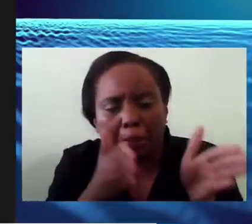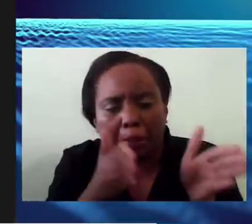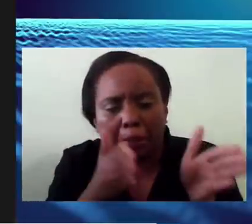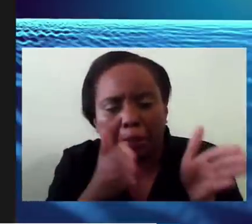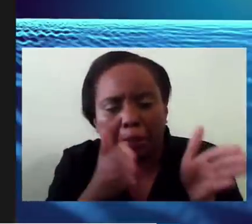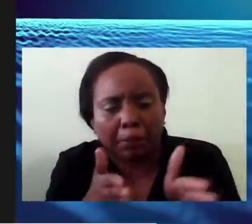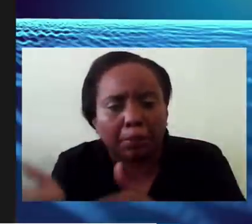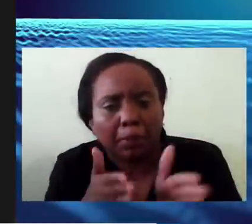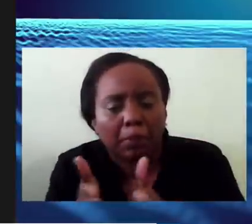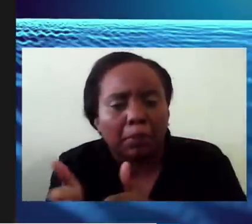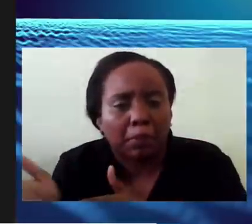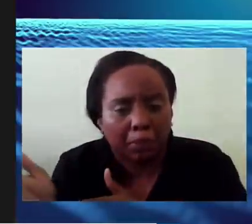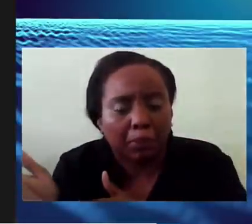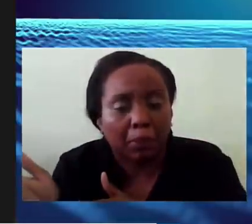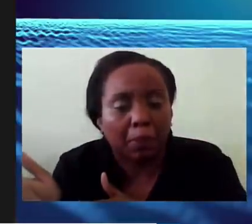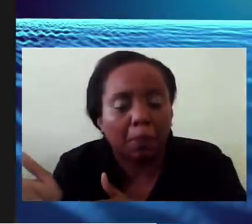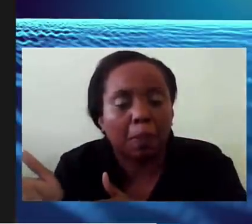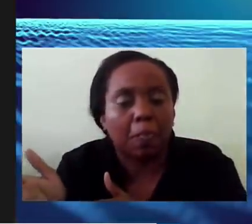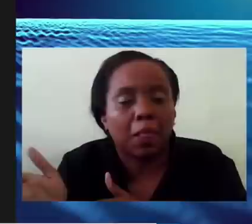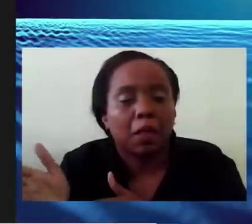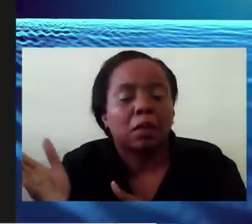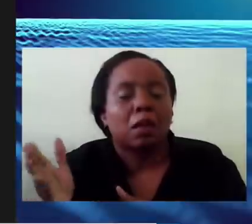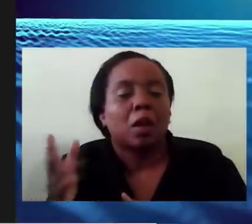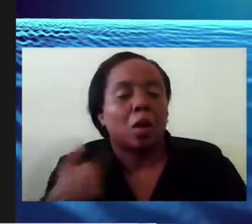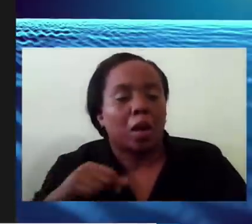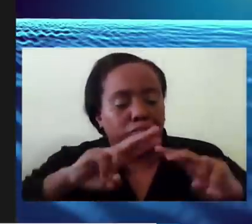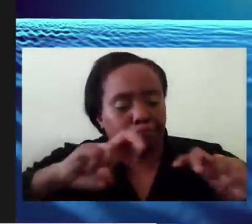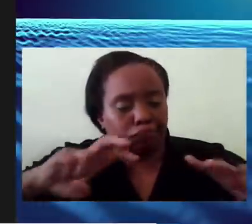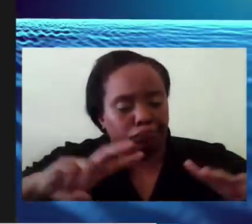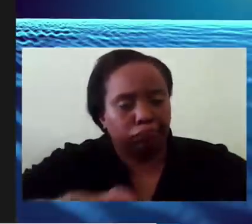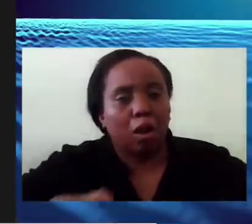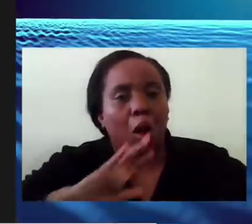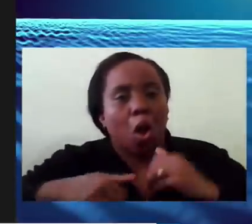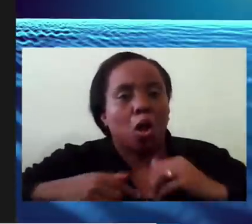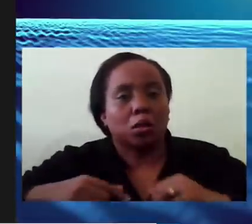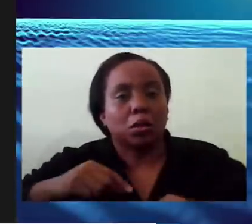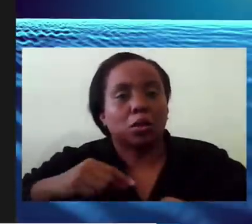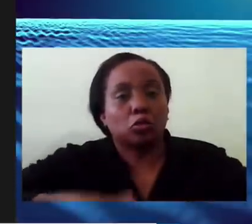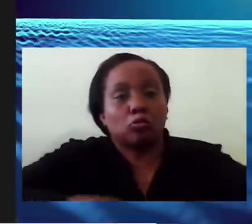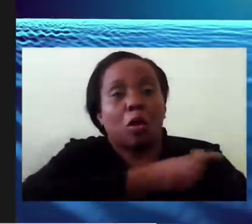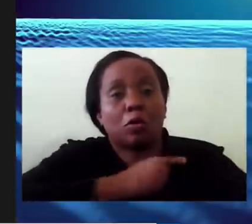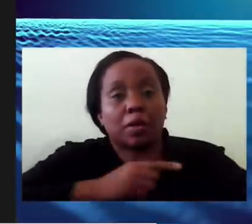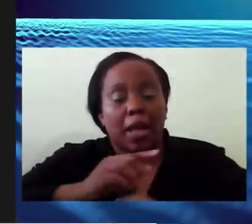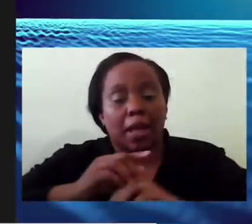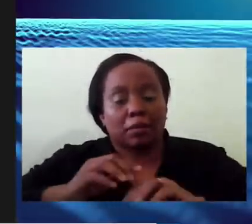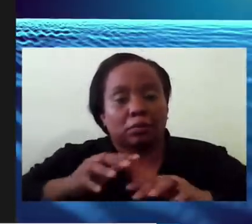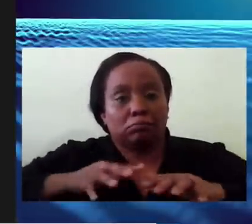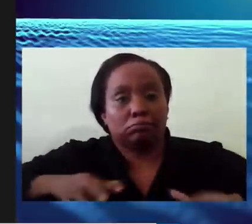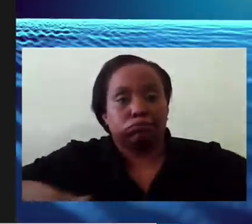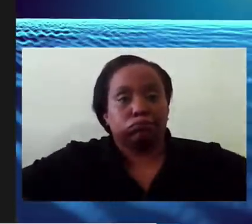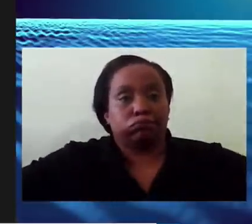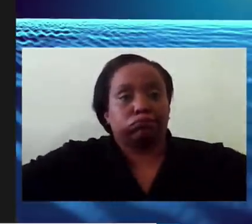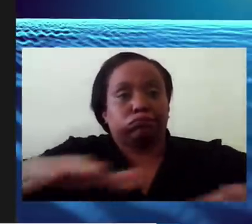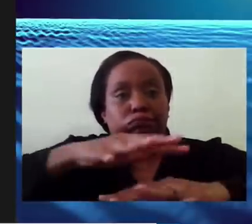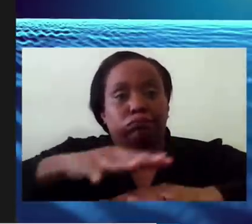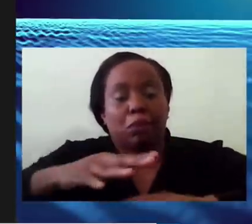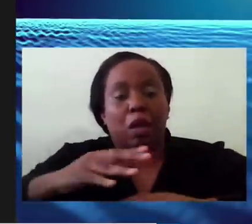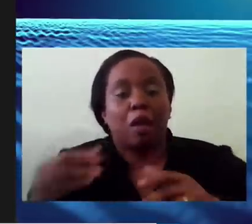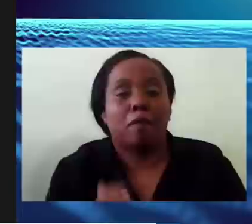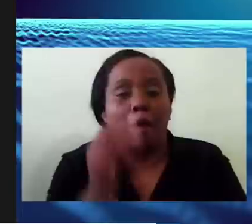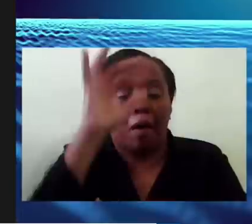the ground deformation stations that are surrounding the volcano. There are three stations that we've been able to get the data